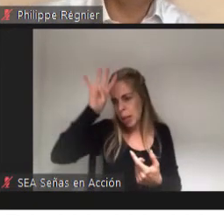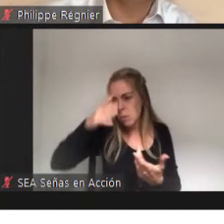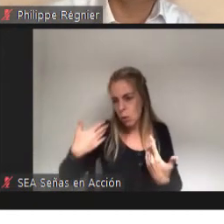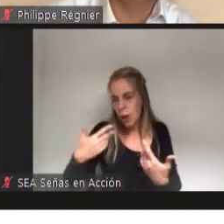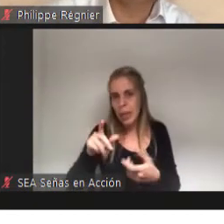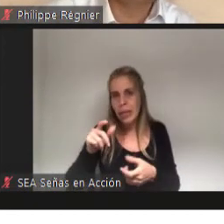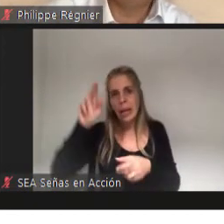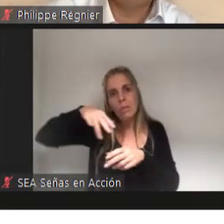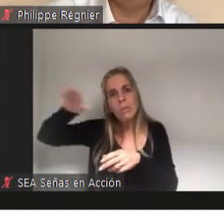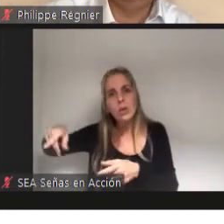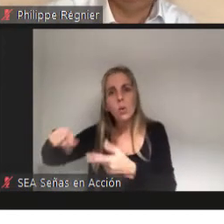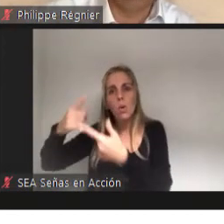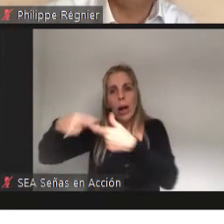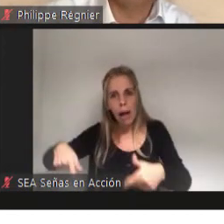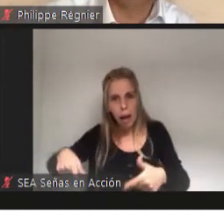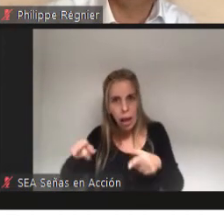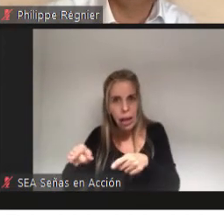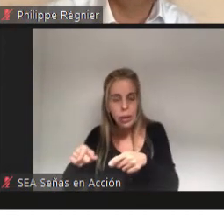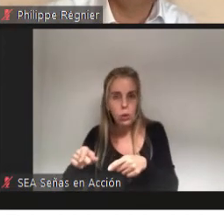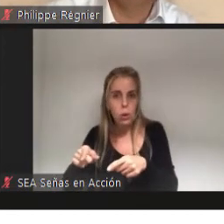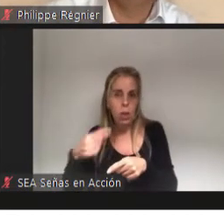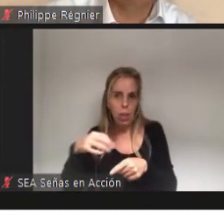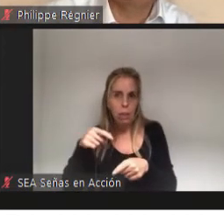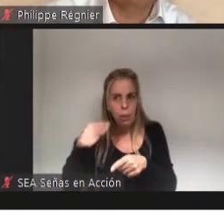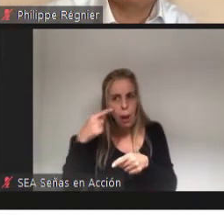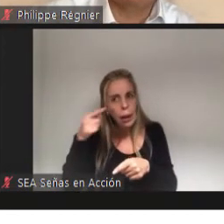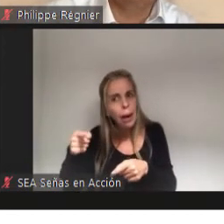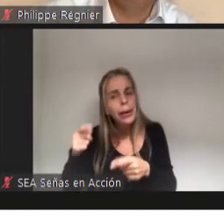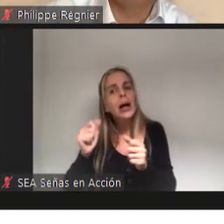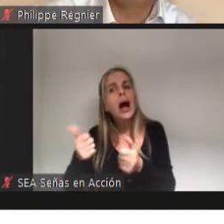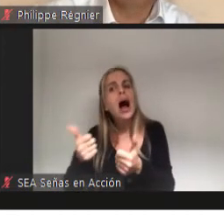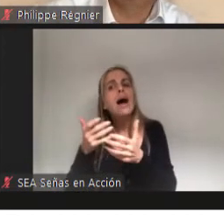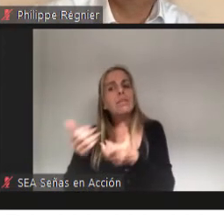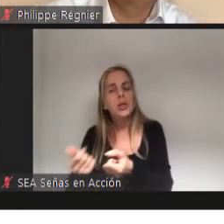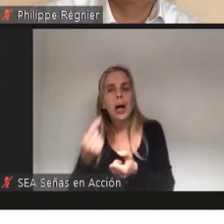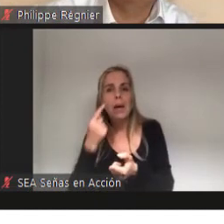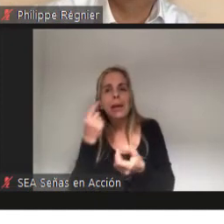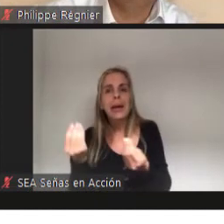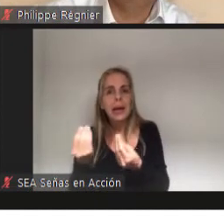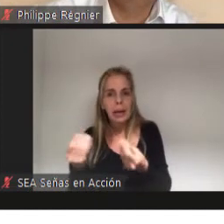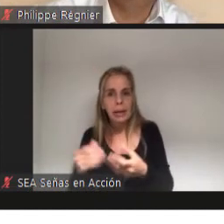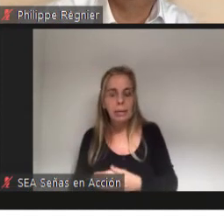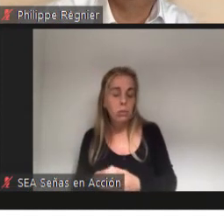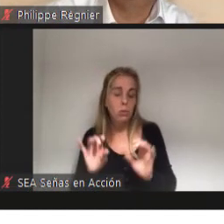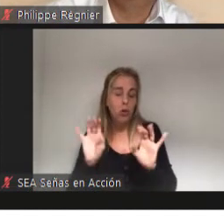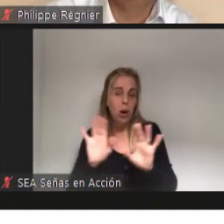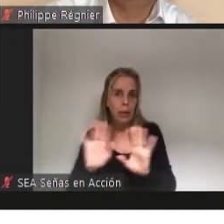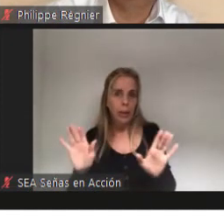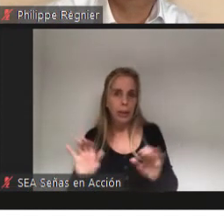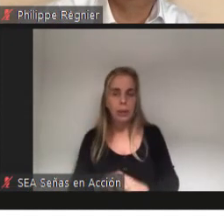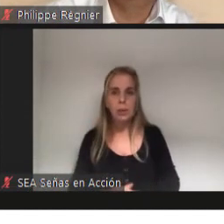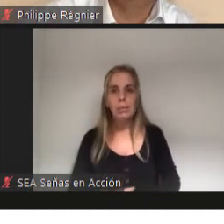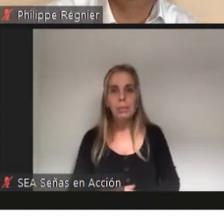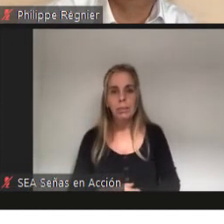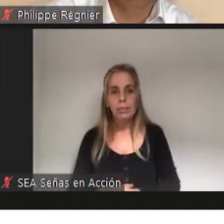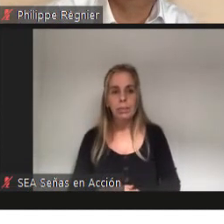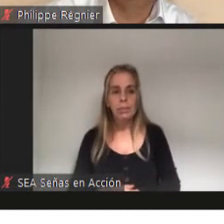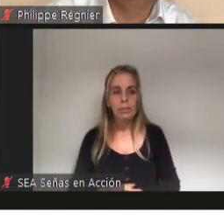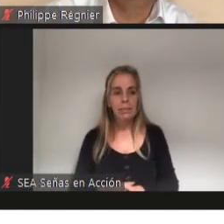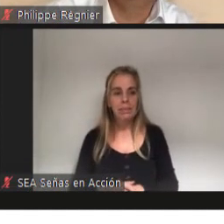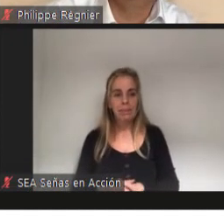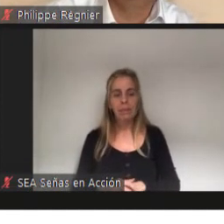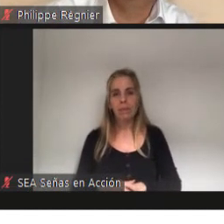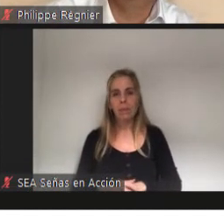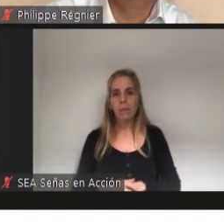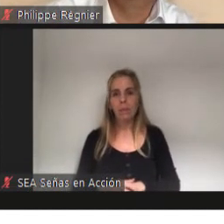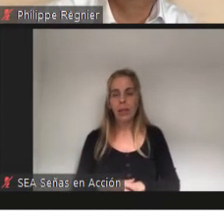indigenous artists or whether artists can be indigenous, then we have to listen to what we have to say and see what this is all about. It's only